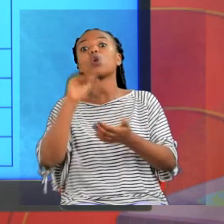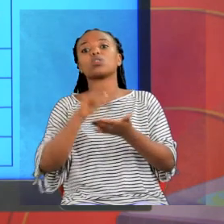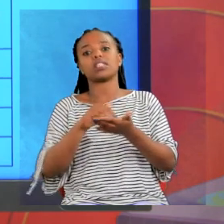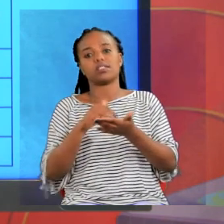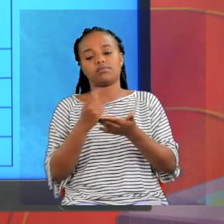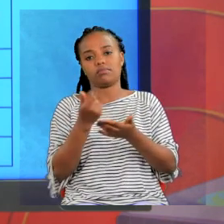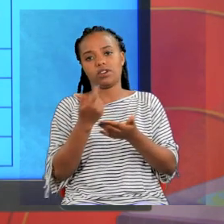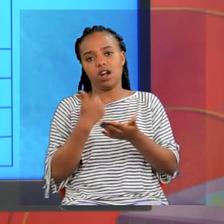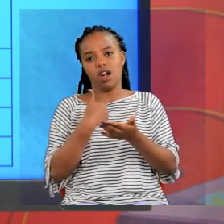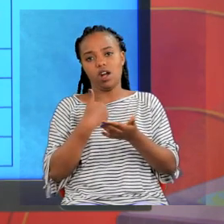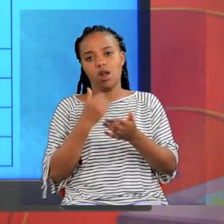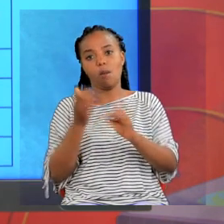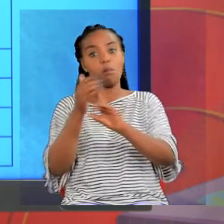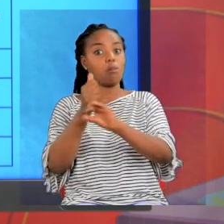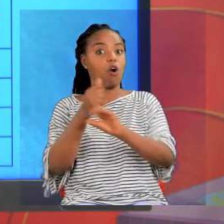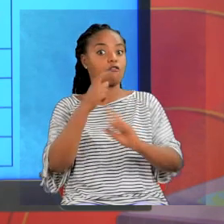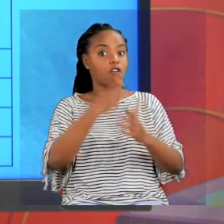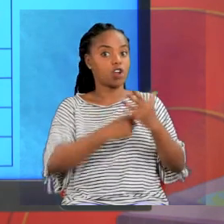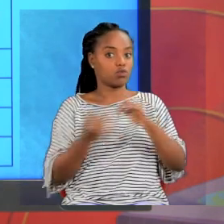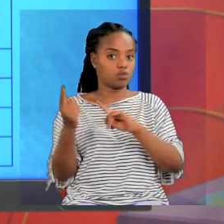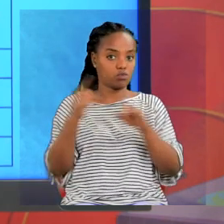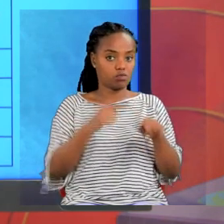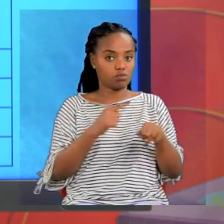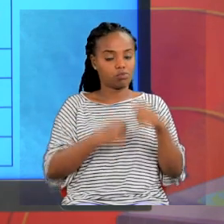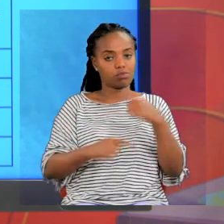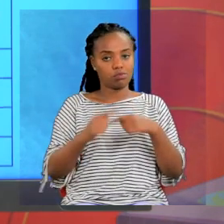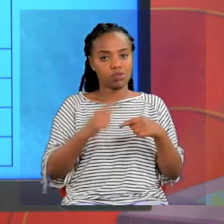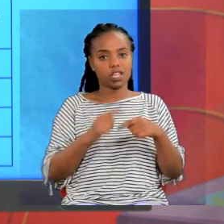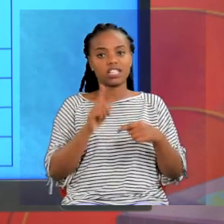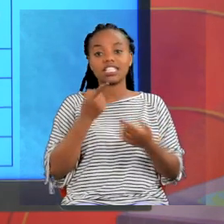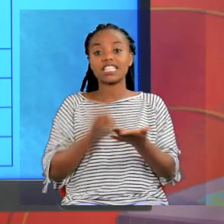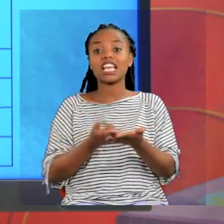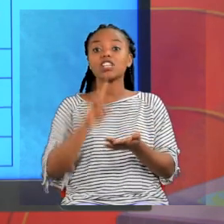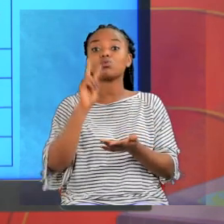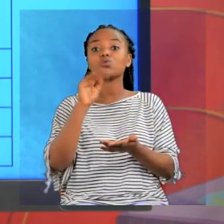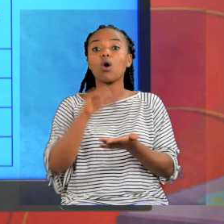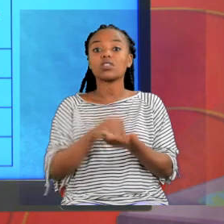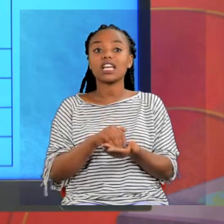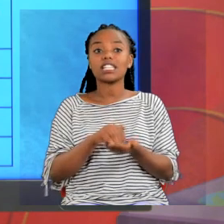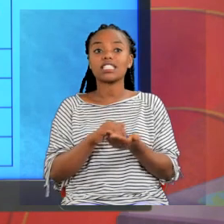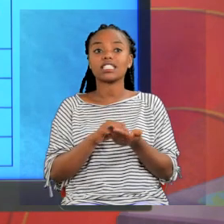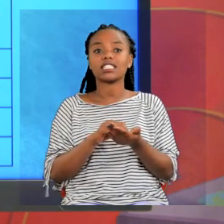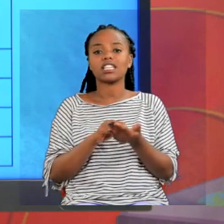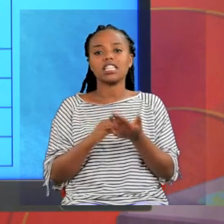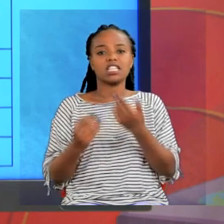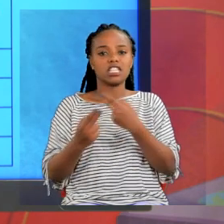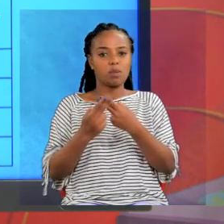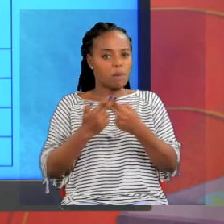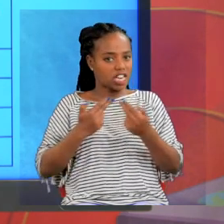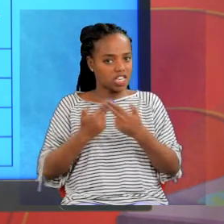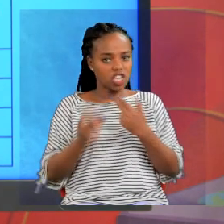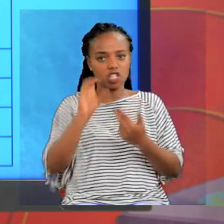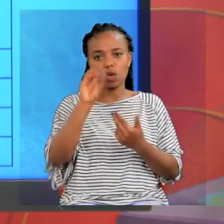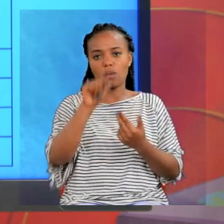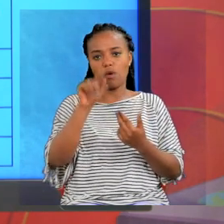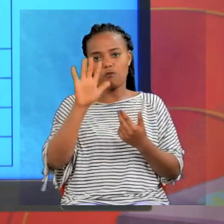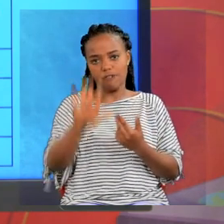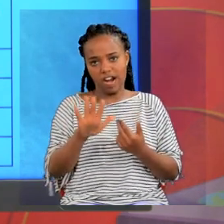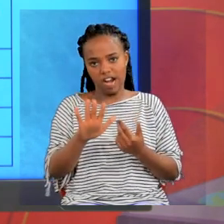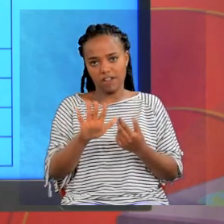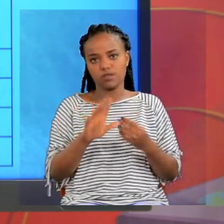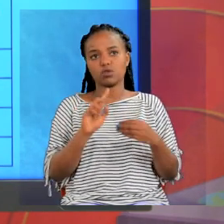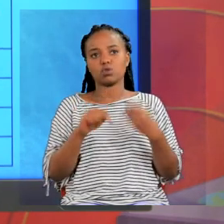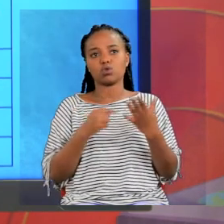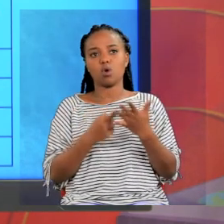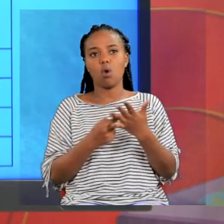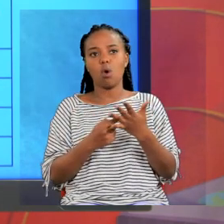2,000 birr. So this 2,000 will depreciate by 50%. So the depreciation